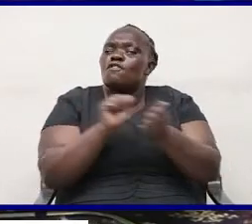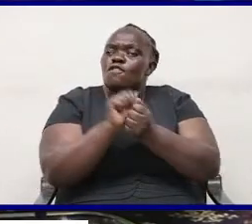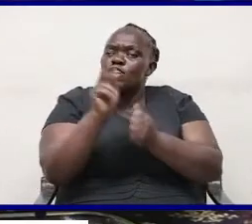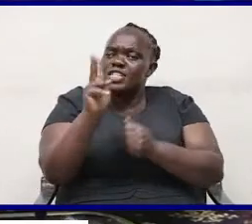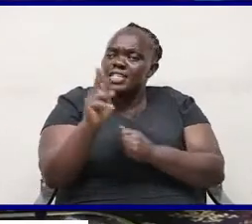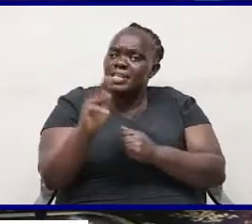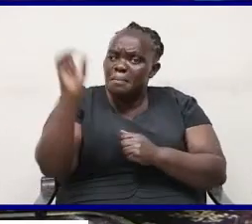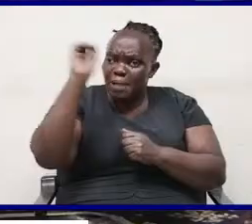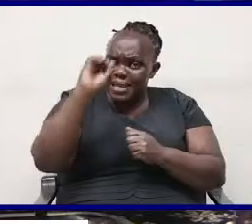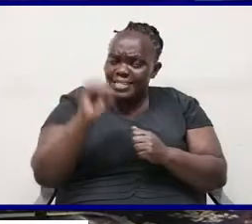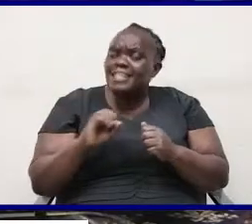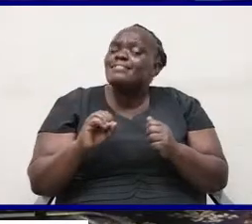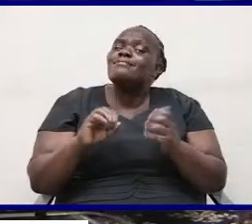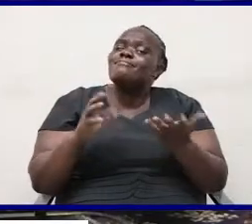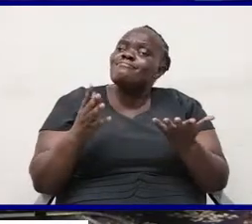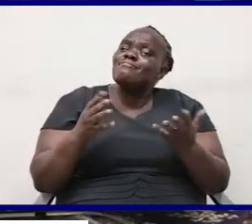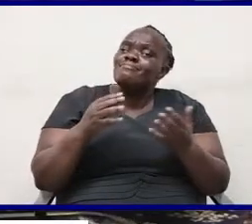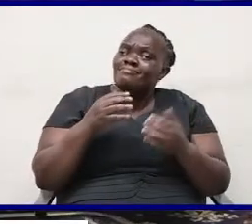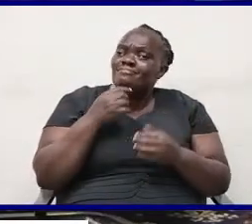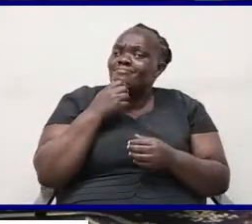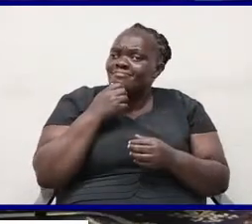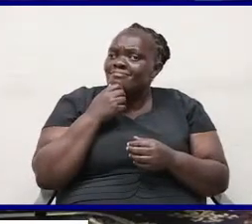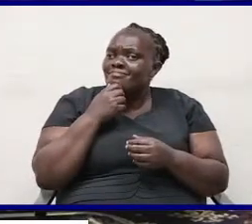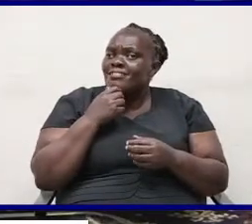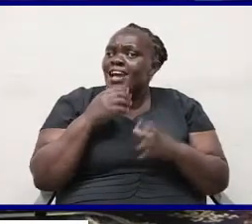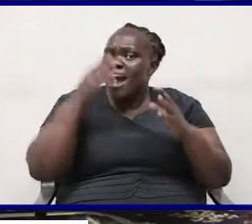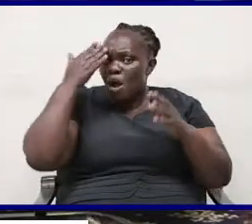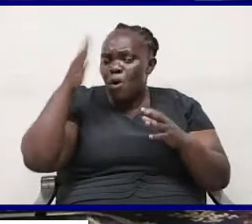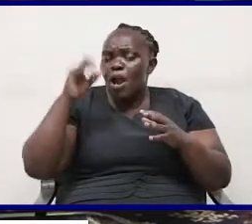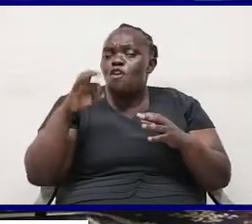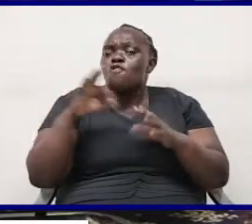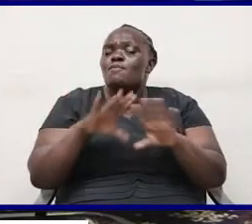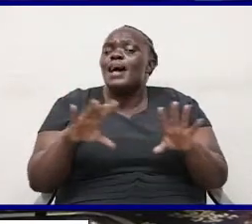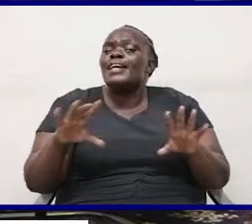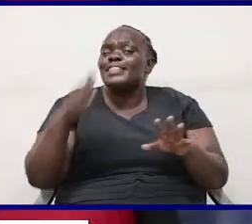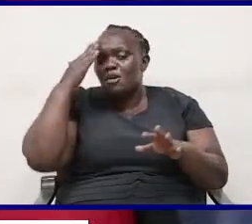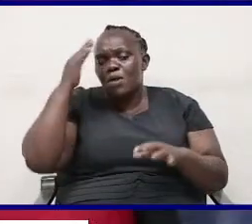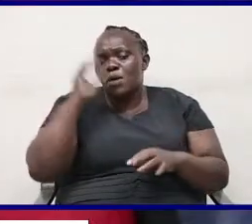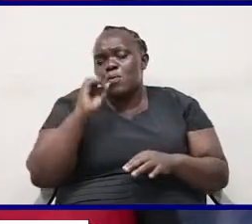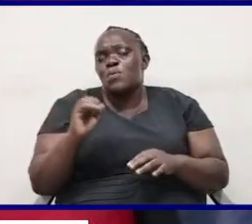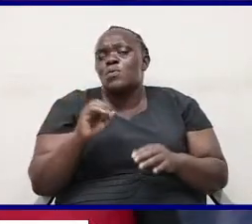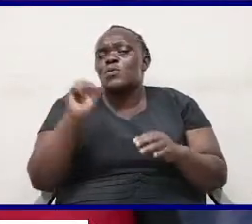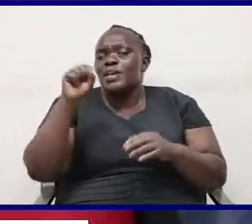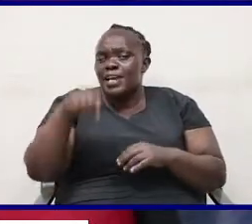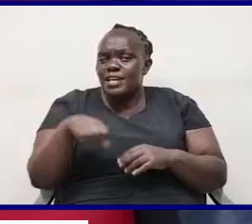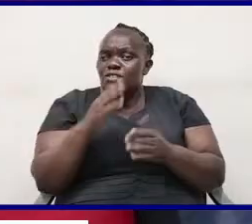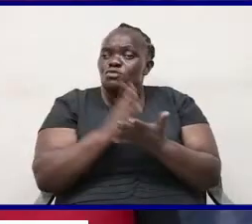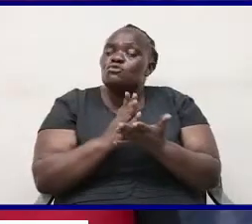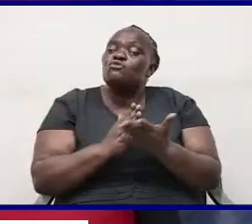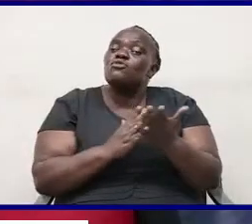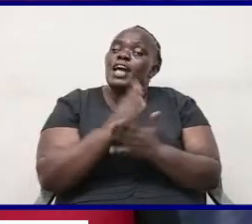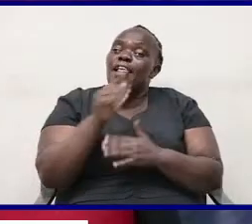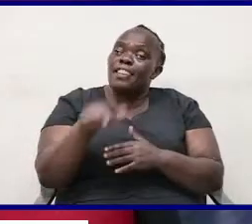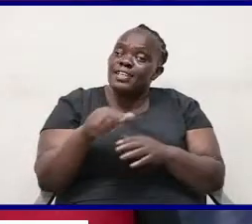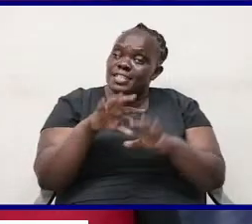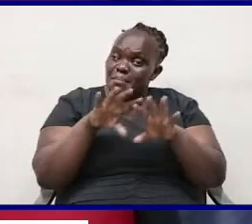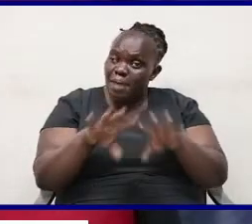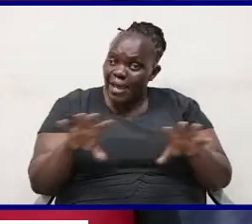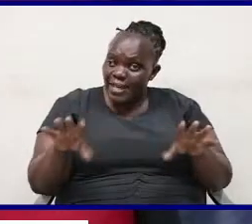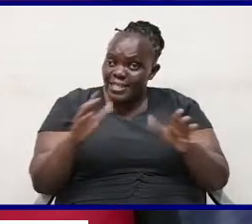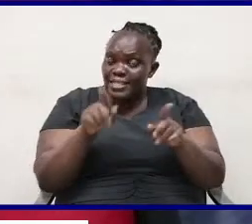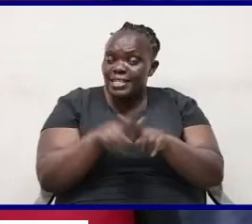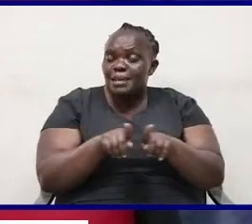14.7 billion. I mean, we were very surprised. These are not markets that we are actually aware of. Yes, folks, you're so right. These are markets we